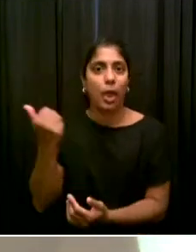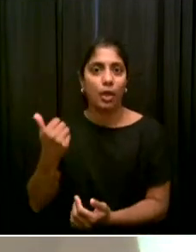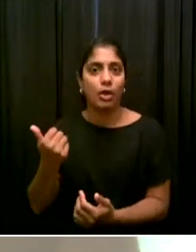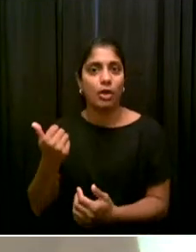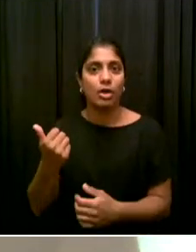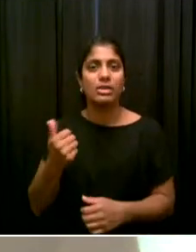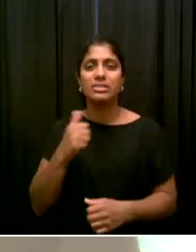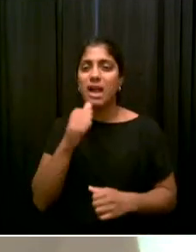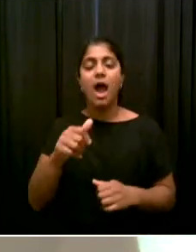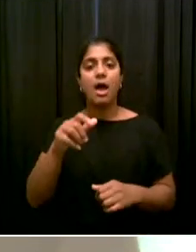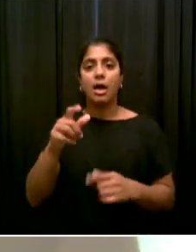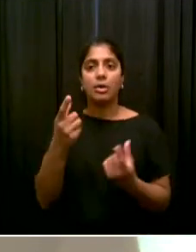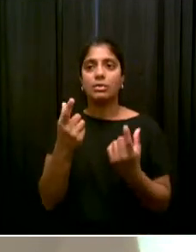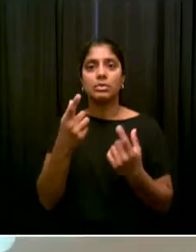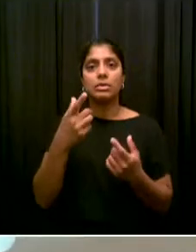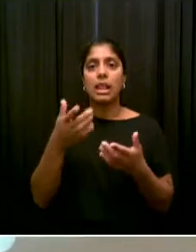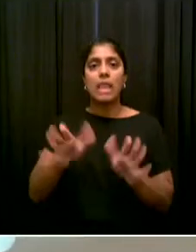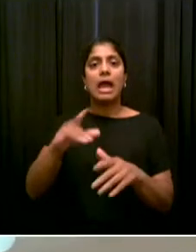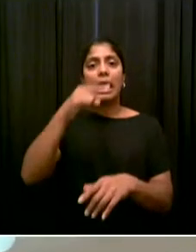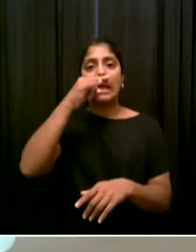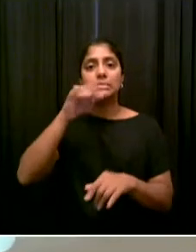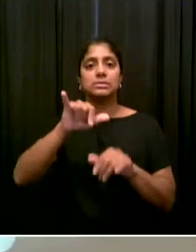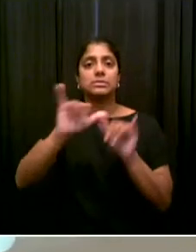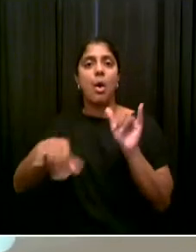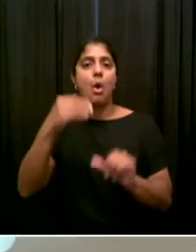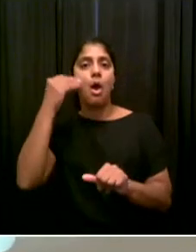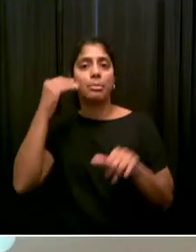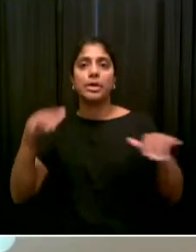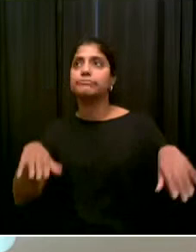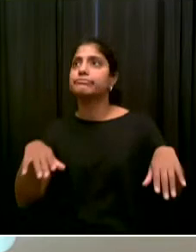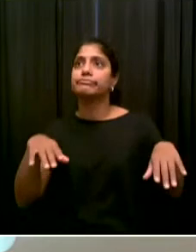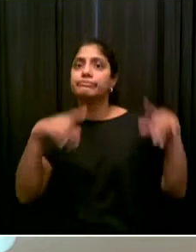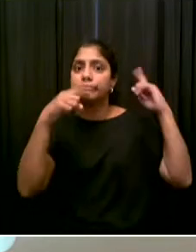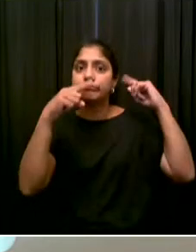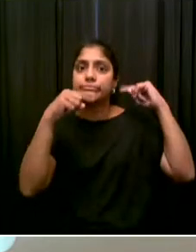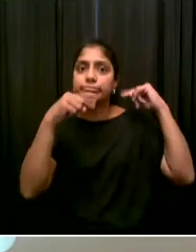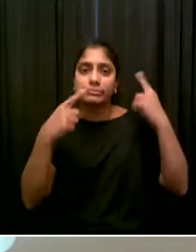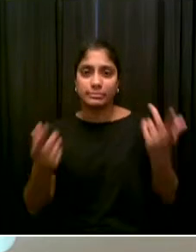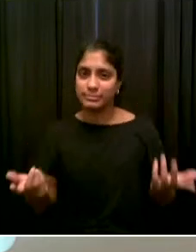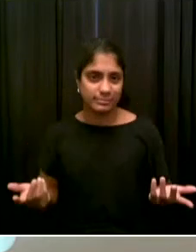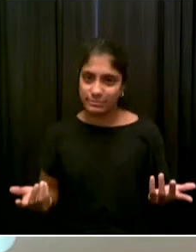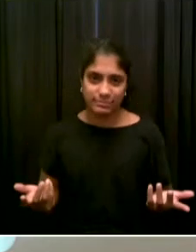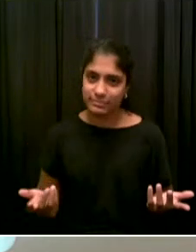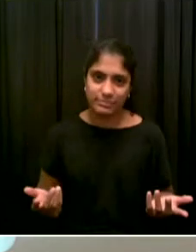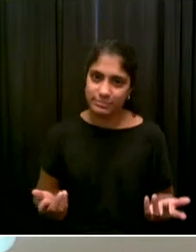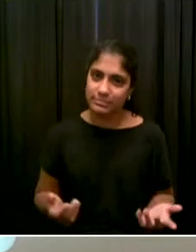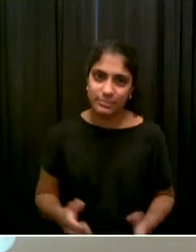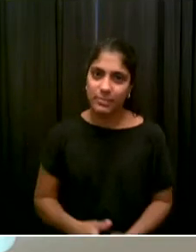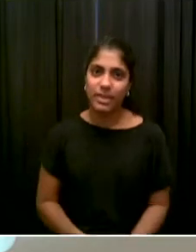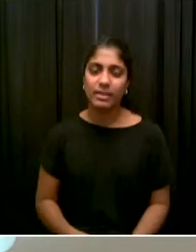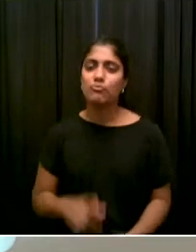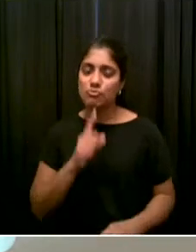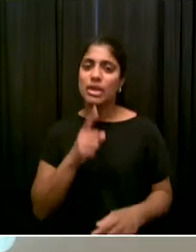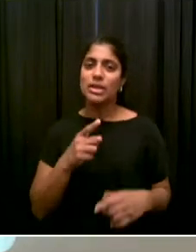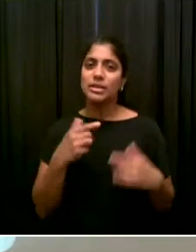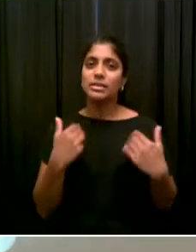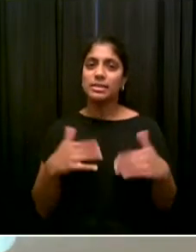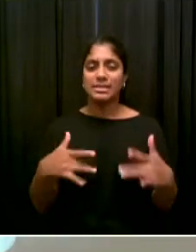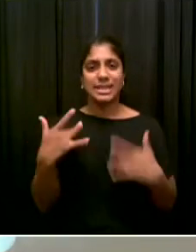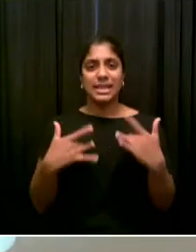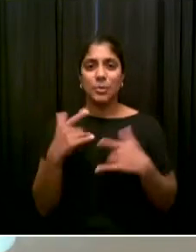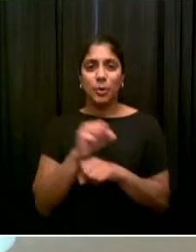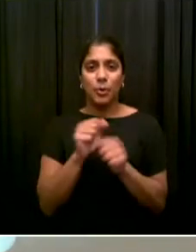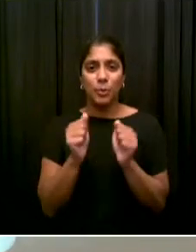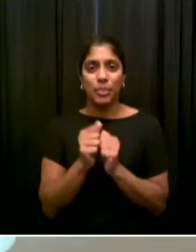initiative. Thank you so much, Assembly Member. Thank you for everything you've been doing to support us in Albany. It's made a big difference. And thank